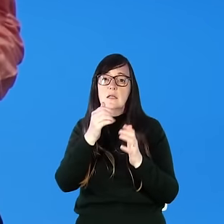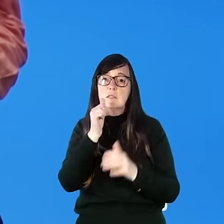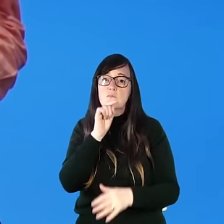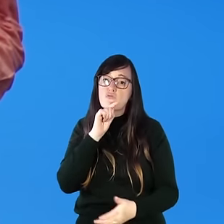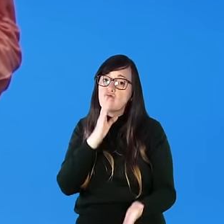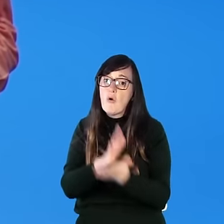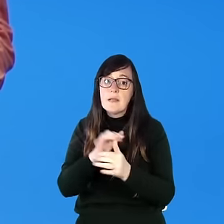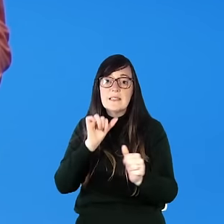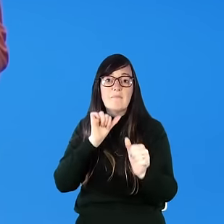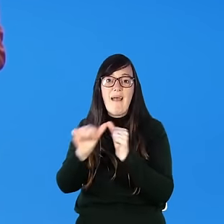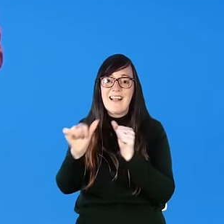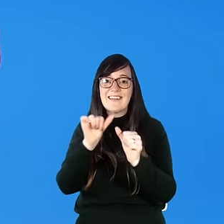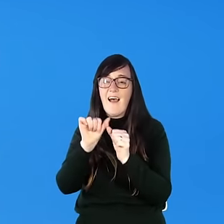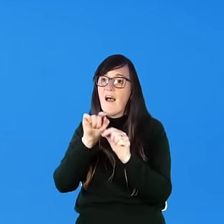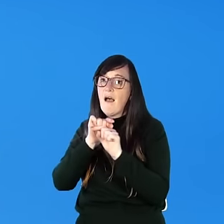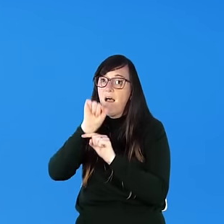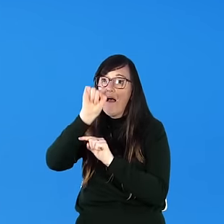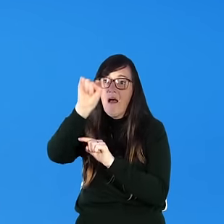come.